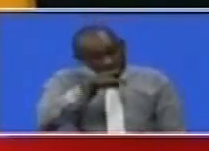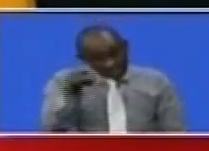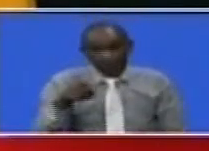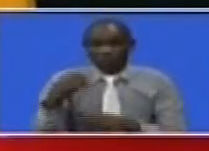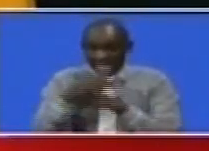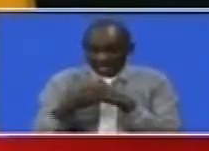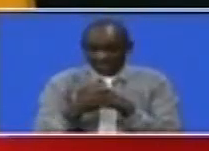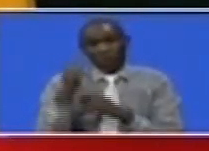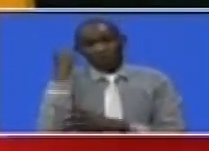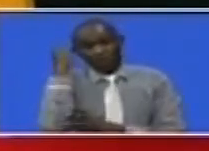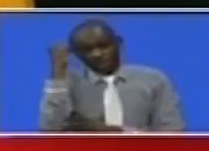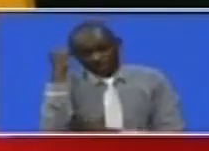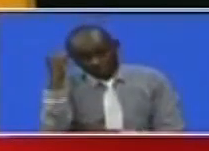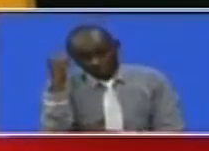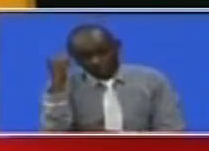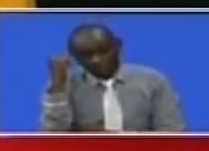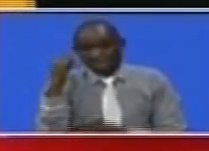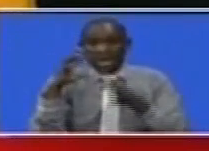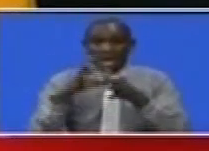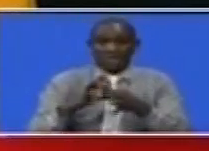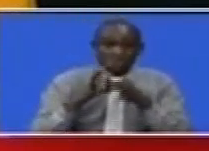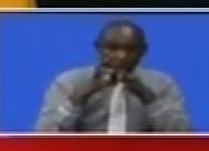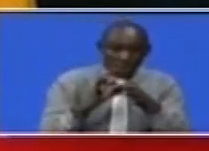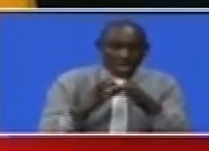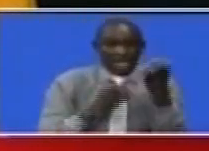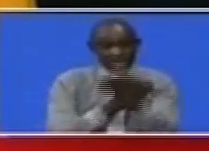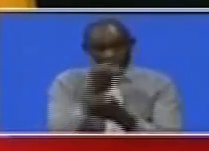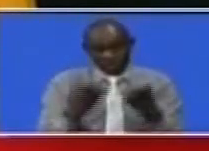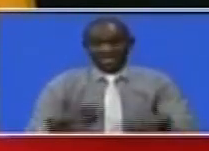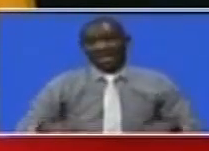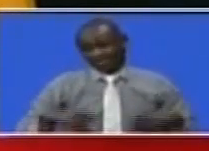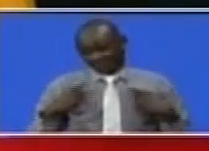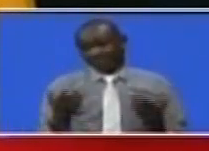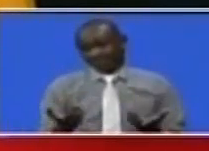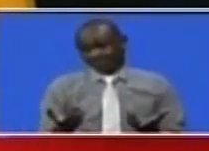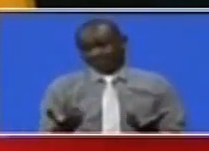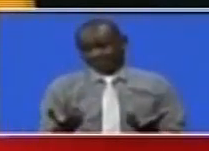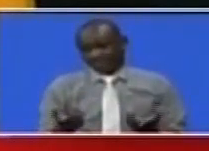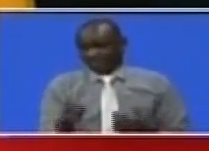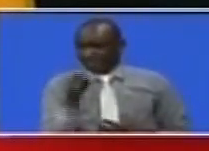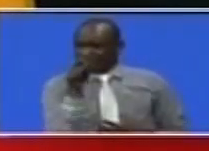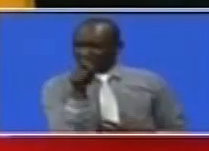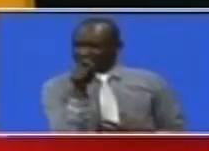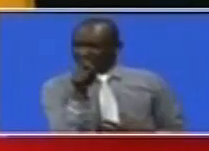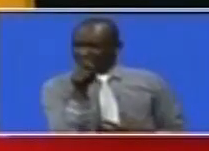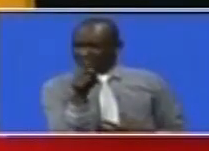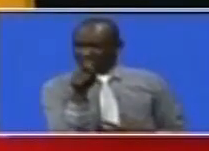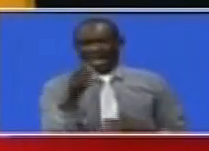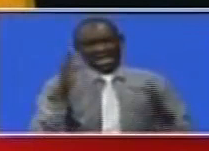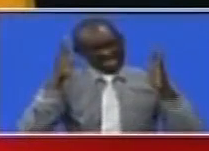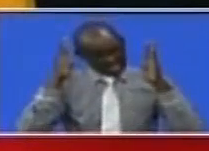country's political, cultural, and economic life. This is a